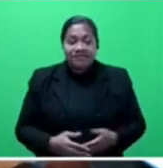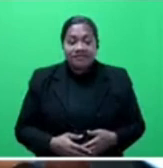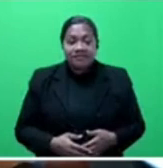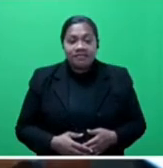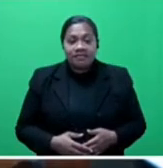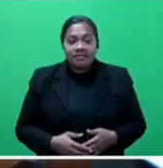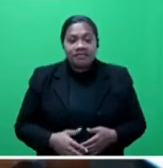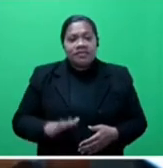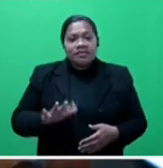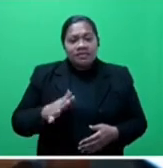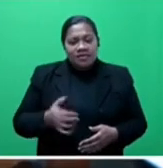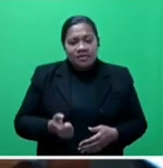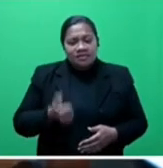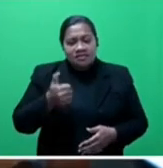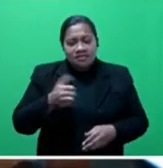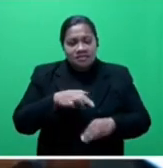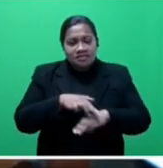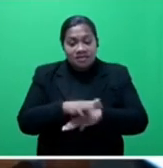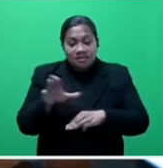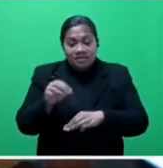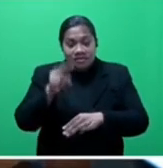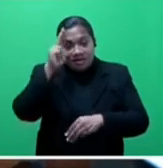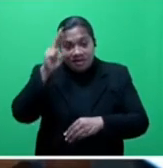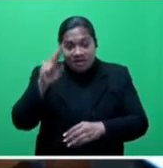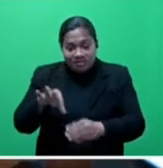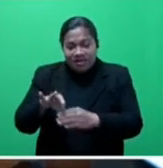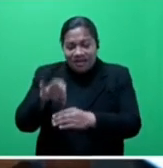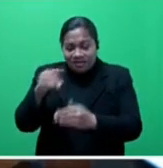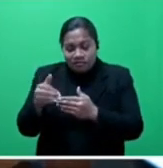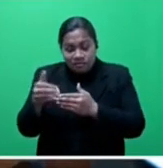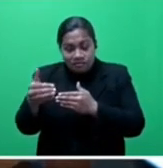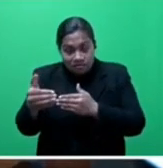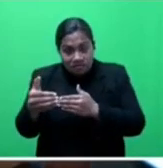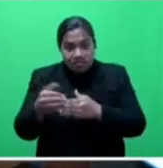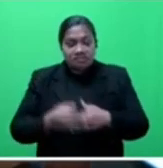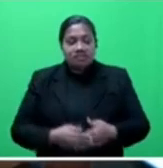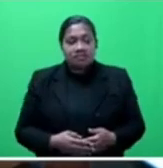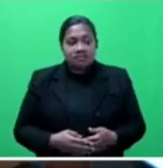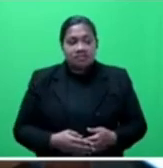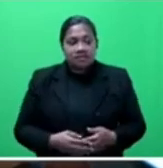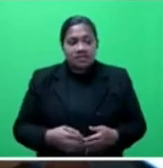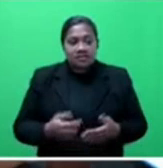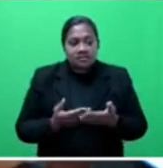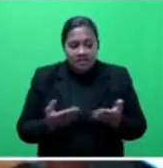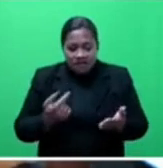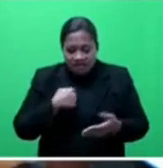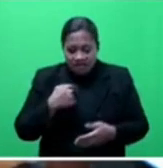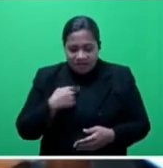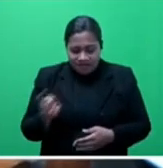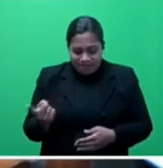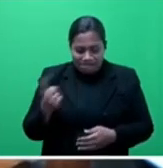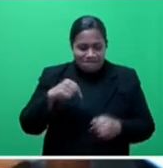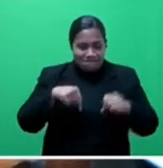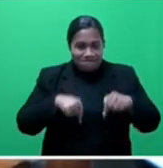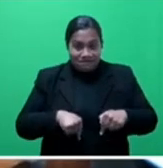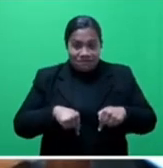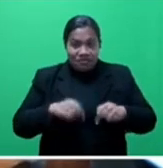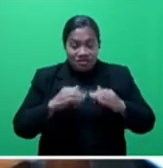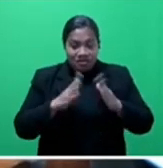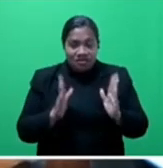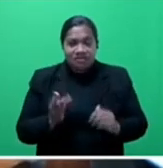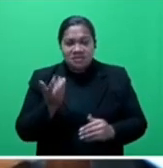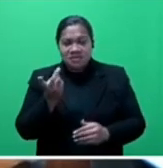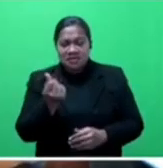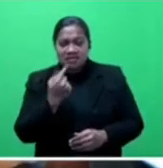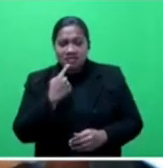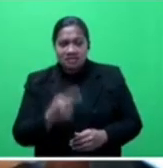be 6 months away from national elections, and given the way I have come into this august House, some may say that I